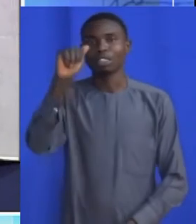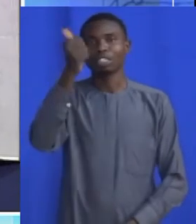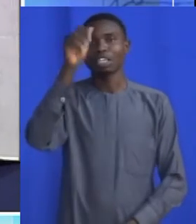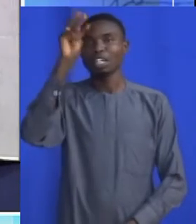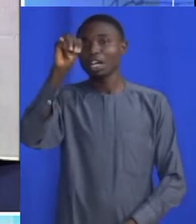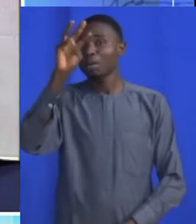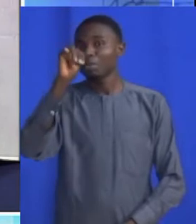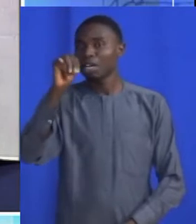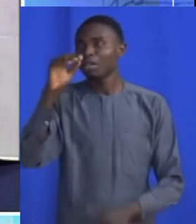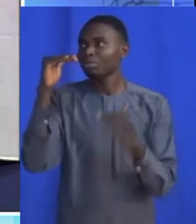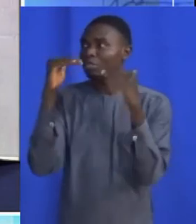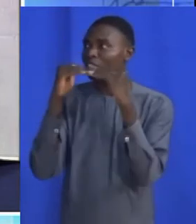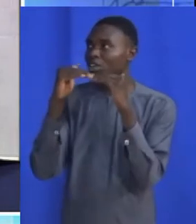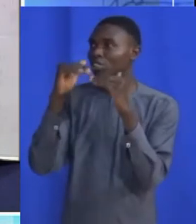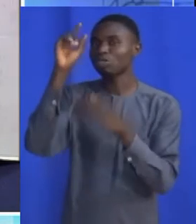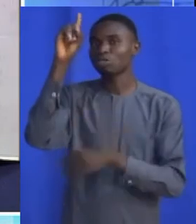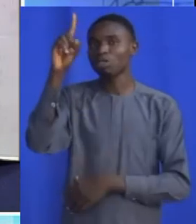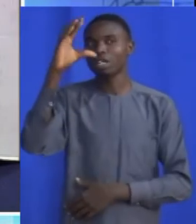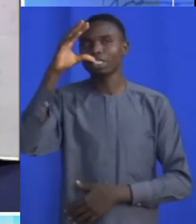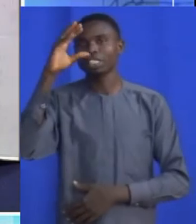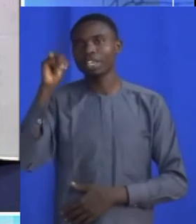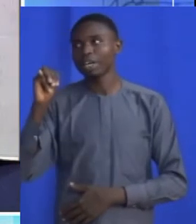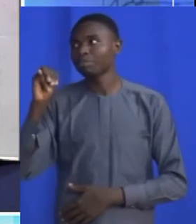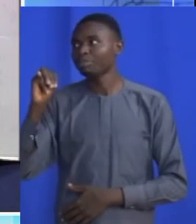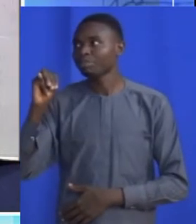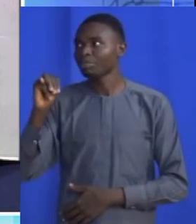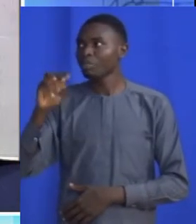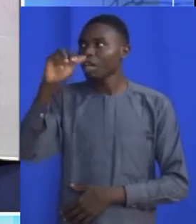might decide to give order of